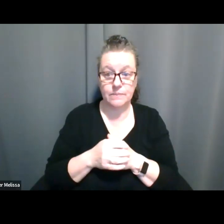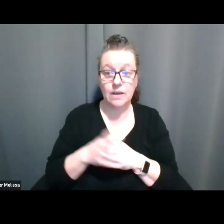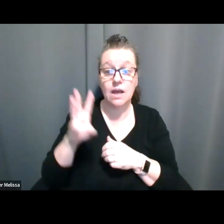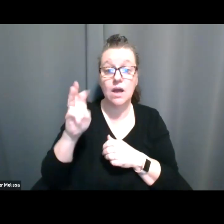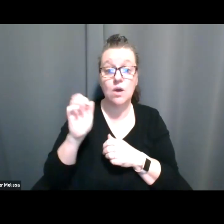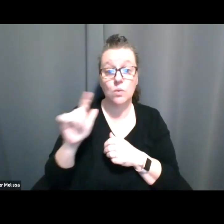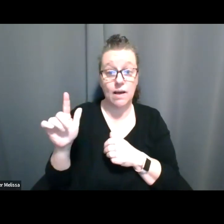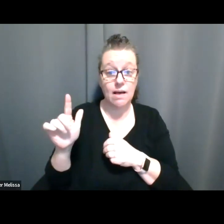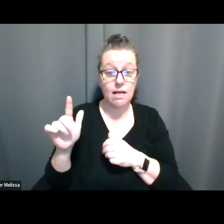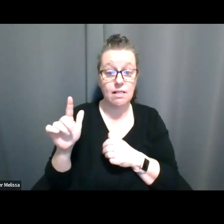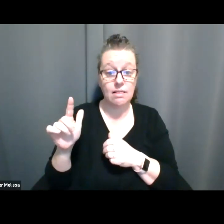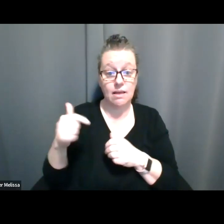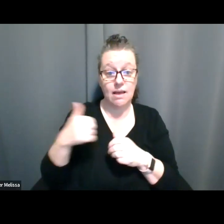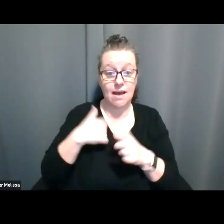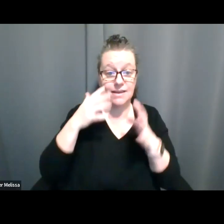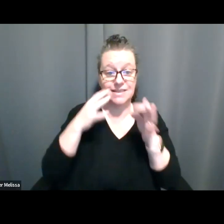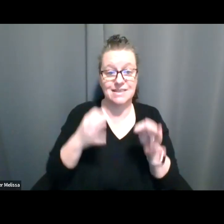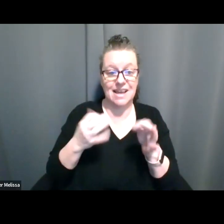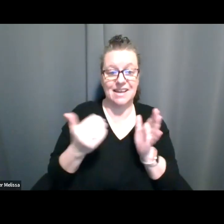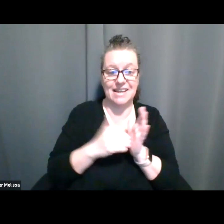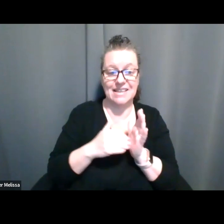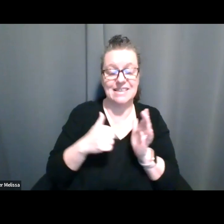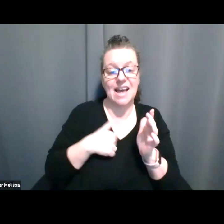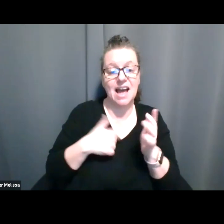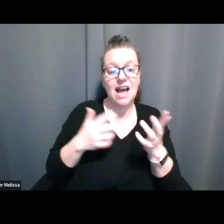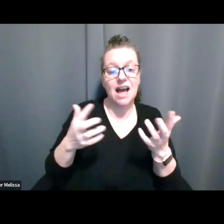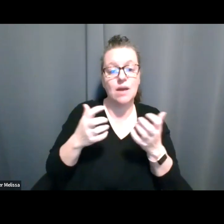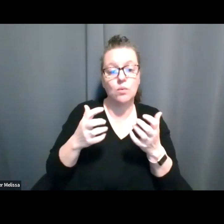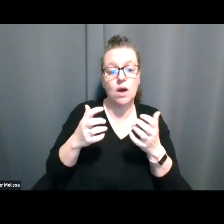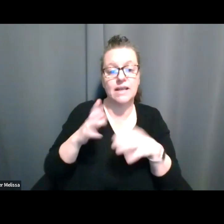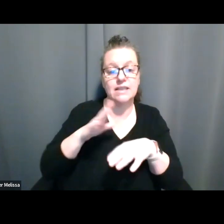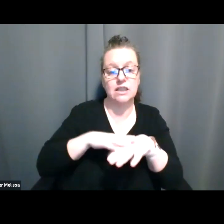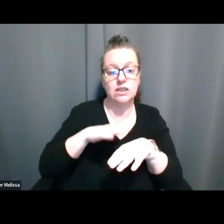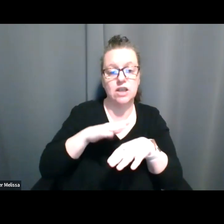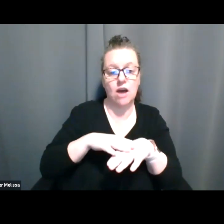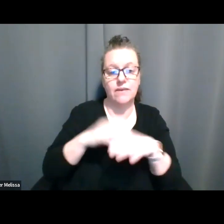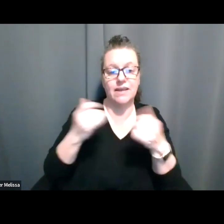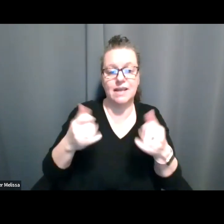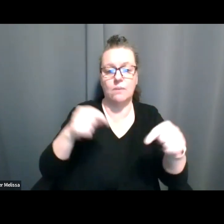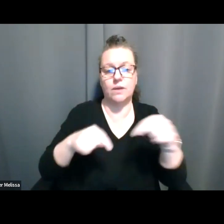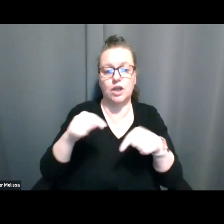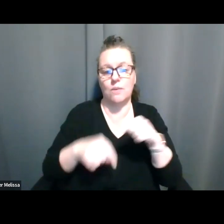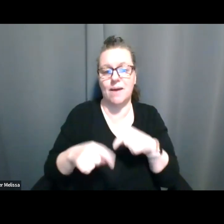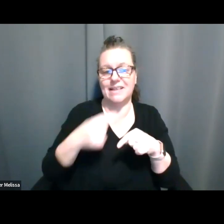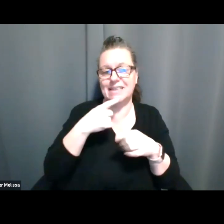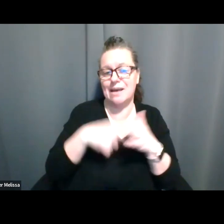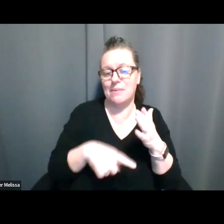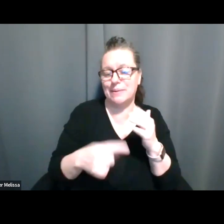Well, I decided against it, Jamie. I wanted to caveat. Now I'm going to go back and say what I was going to